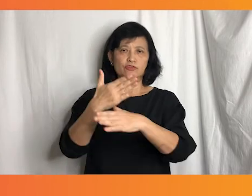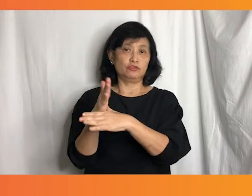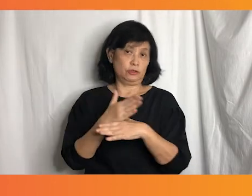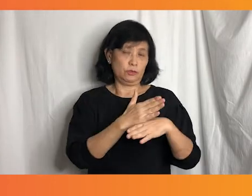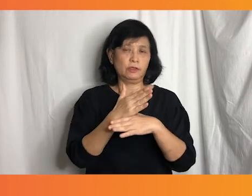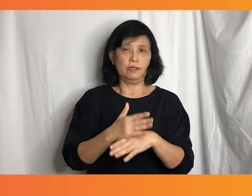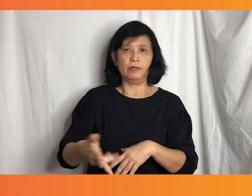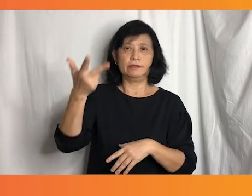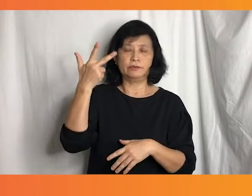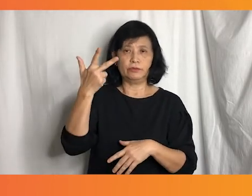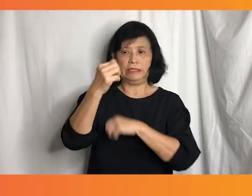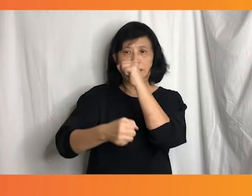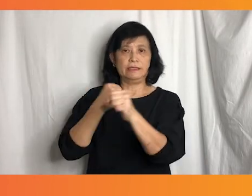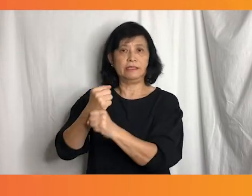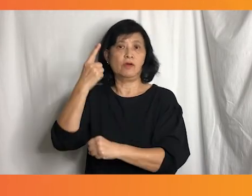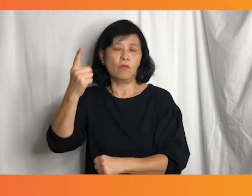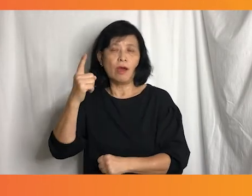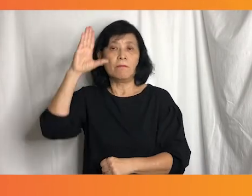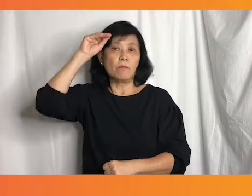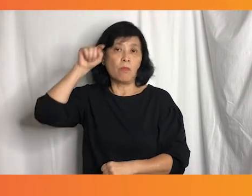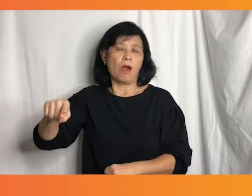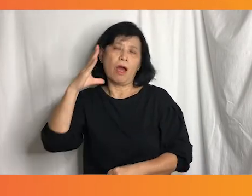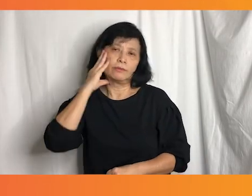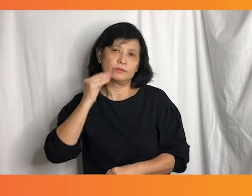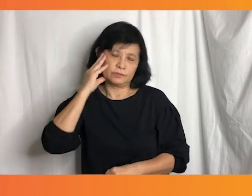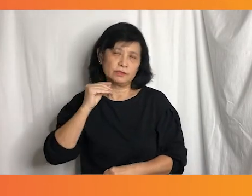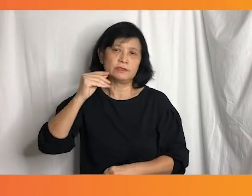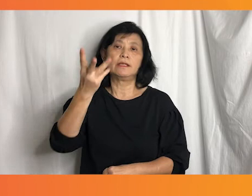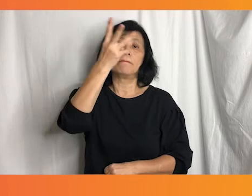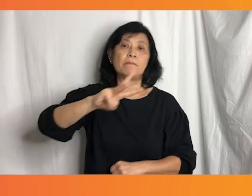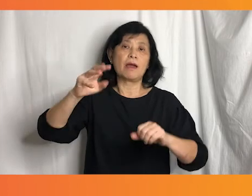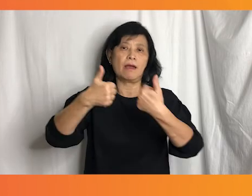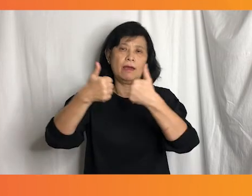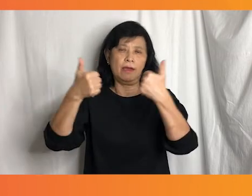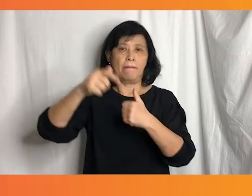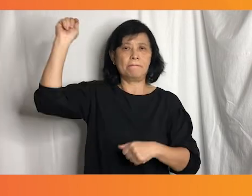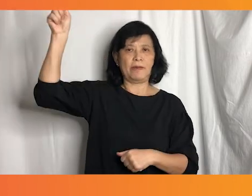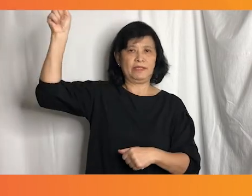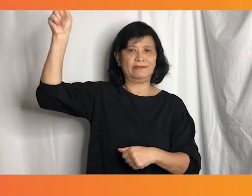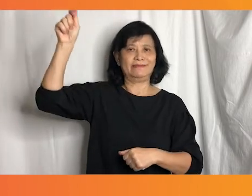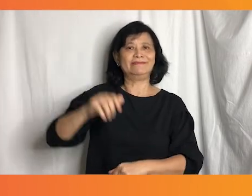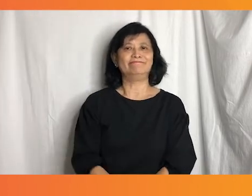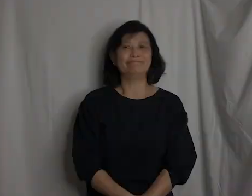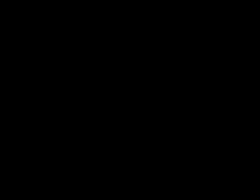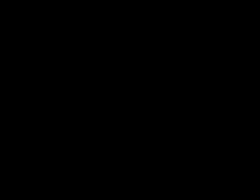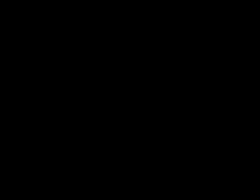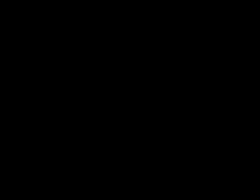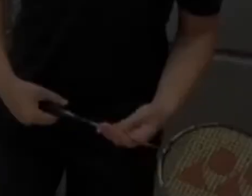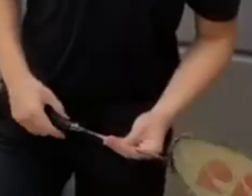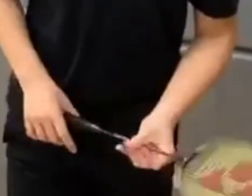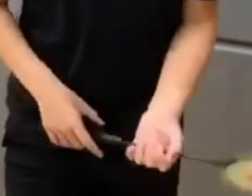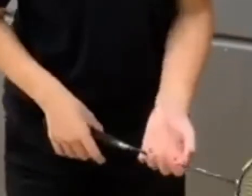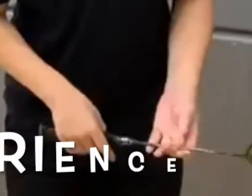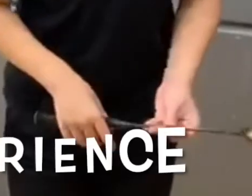with you also the 3 year 1 boys experience in the para games in badminton.